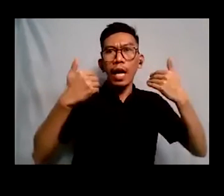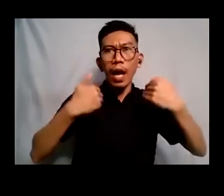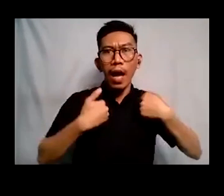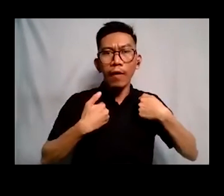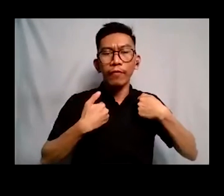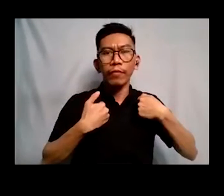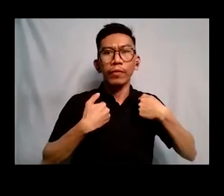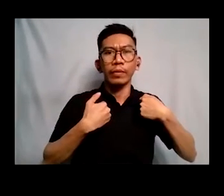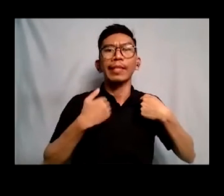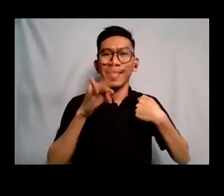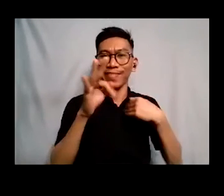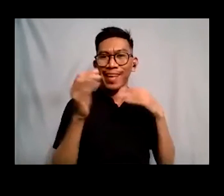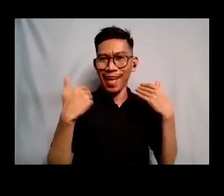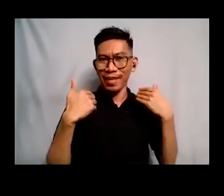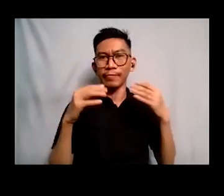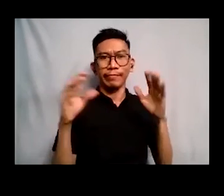sentence?